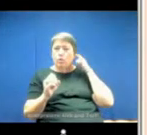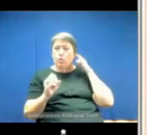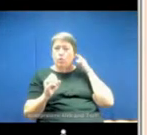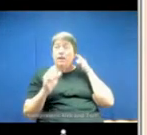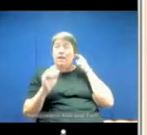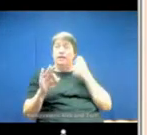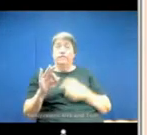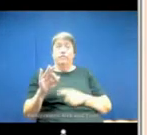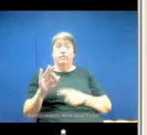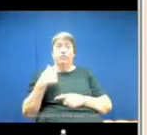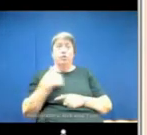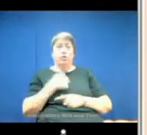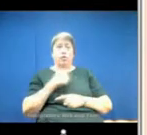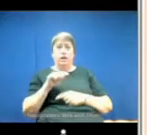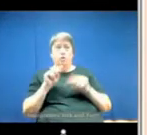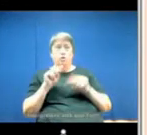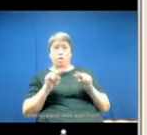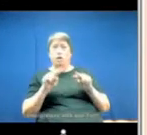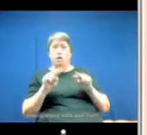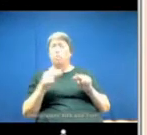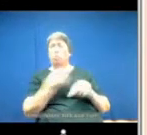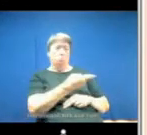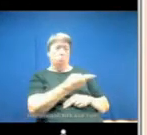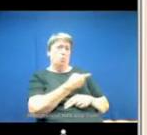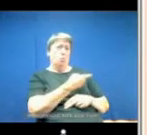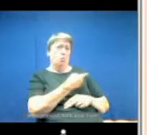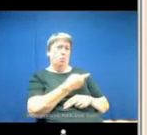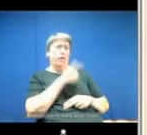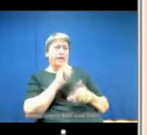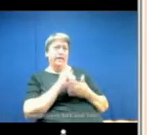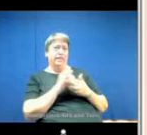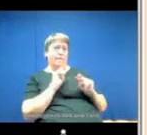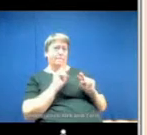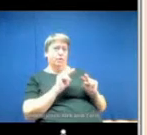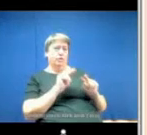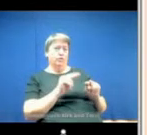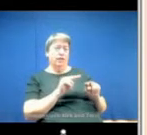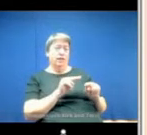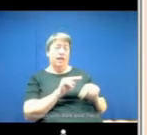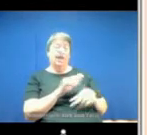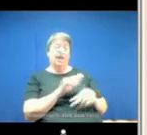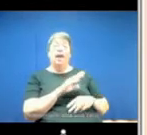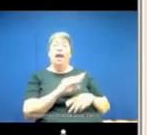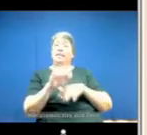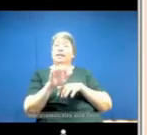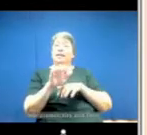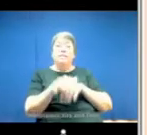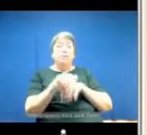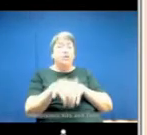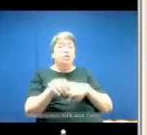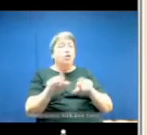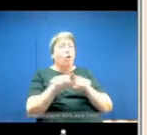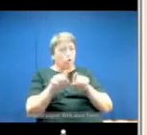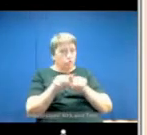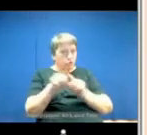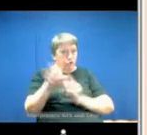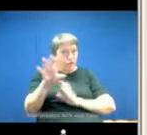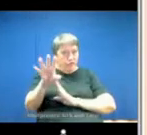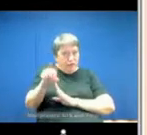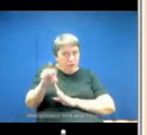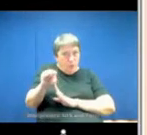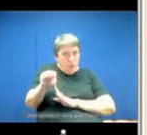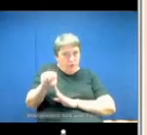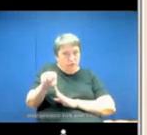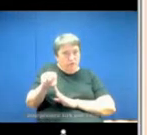any monitoring, we would have done it. And the deposition was on video, and it was